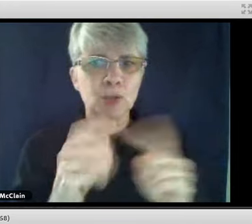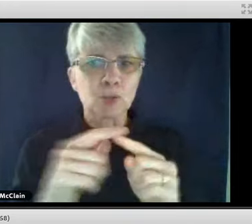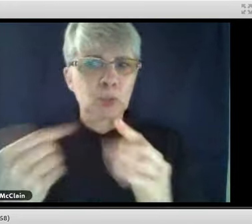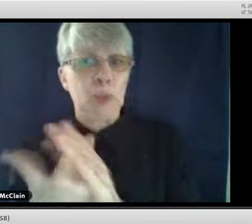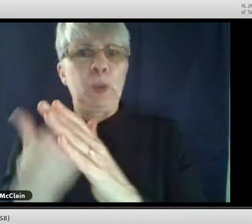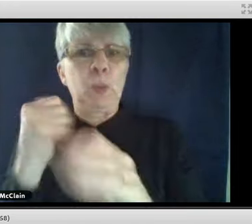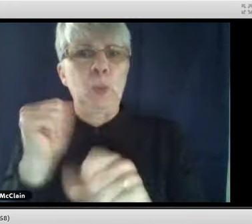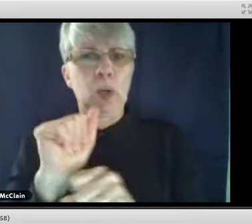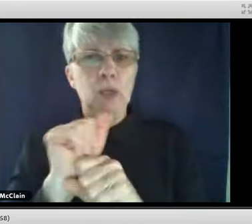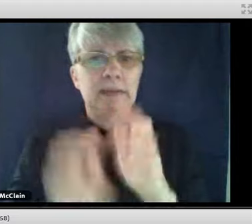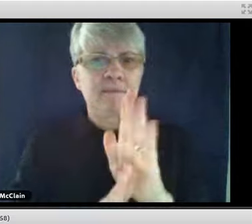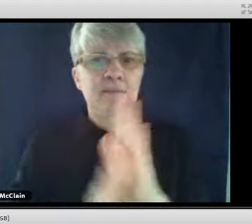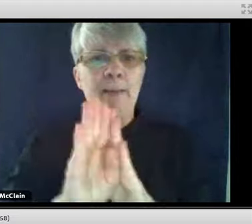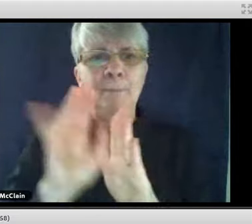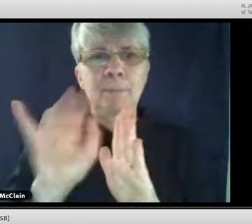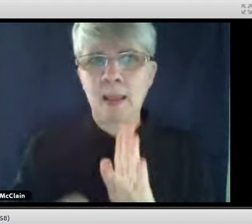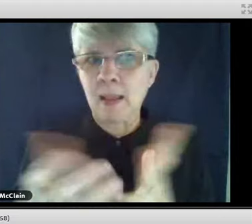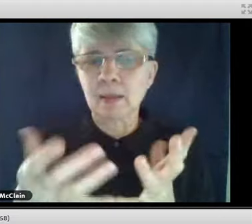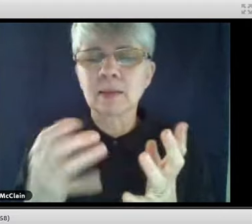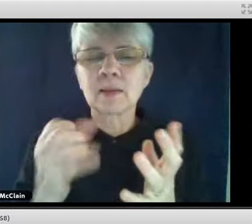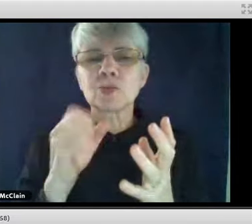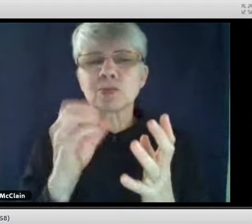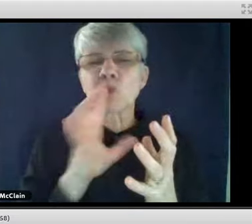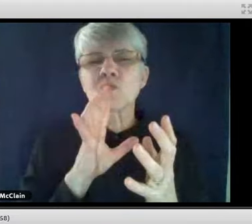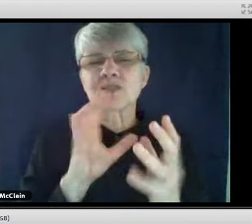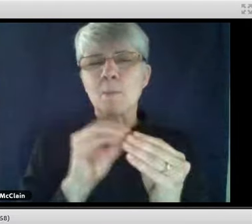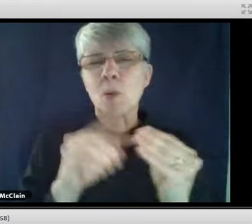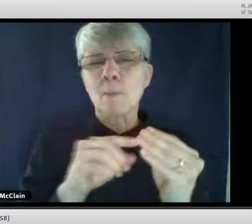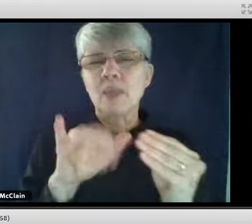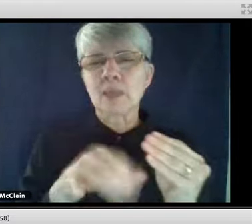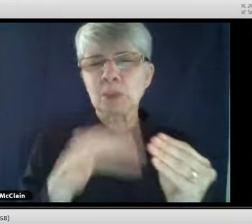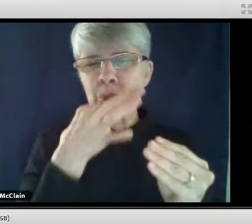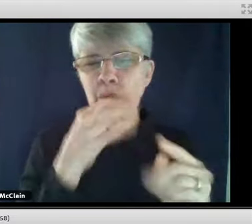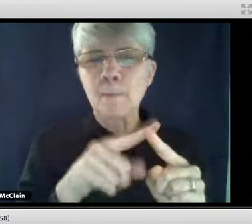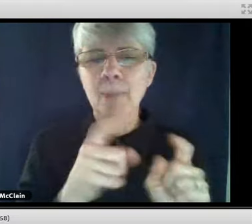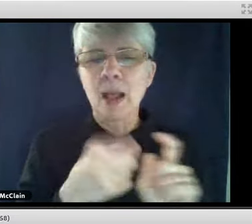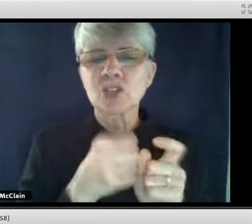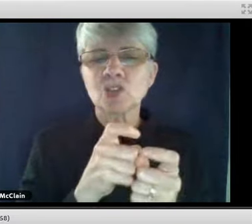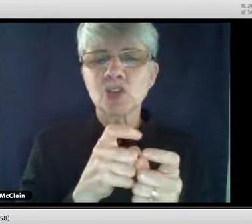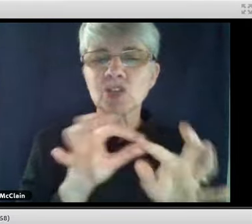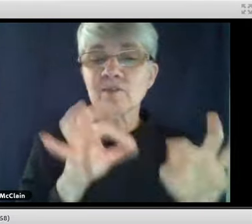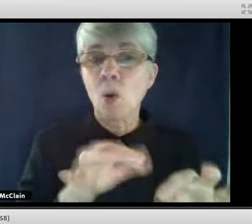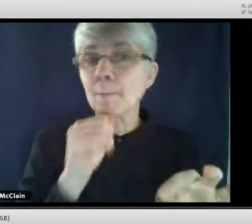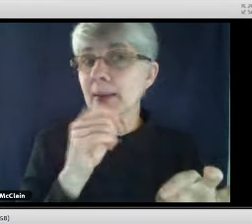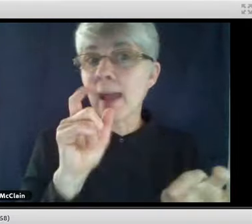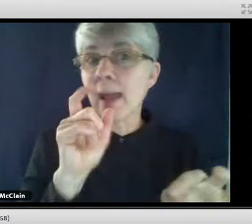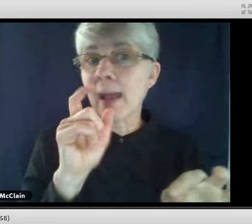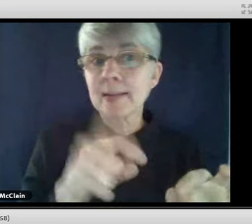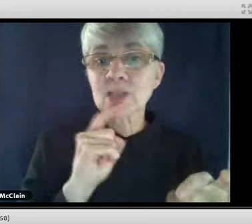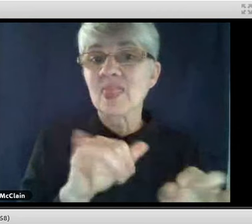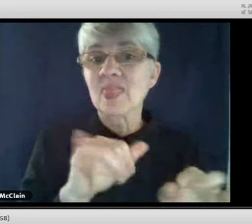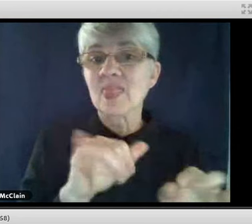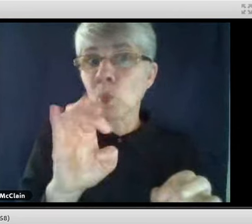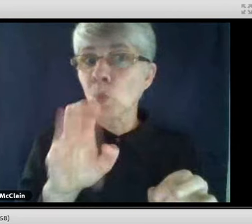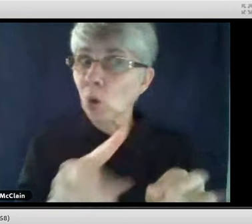So yeah, but we'll talk more about that in just a minute. But it's a change in form, but not necessarily physical, is also